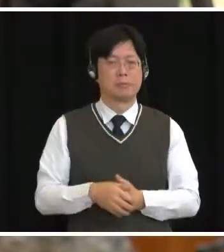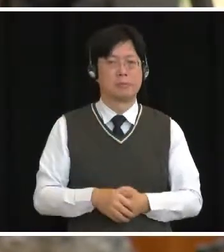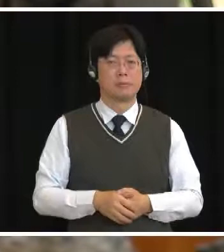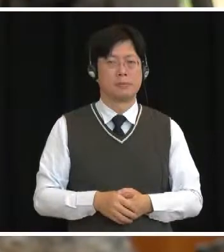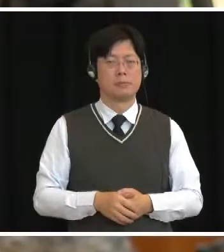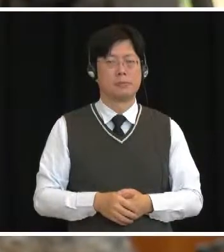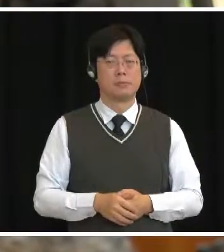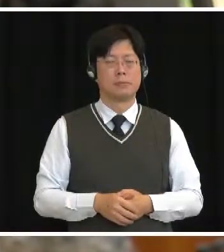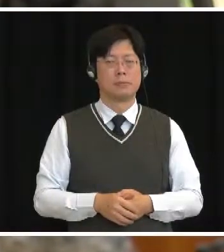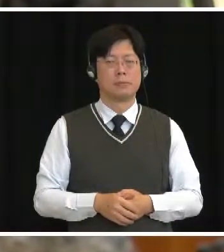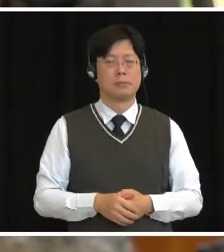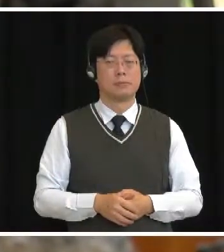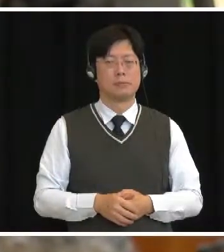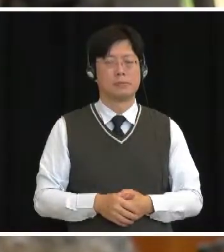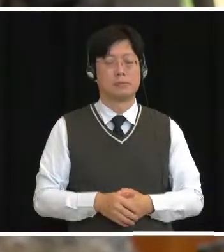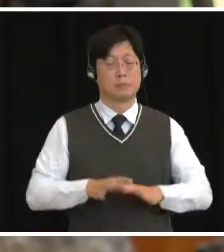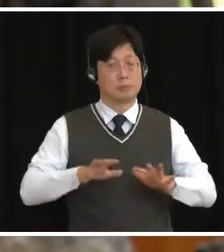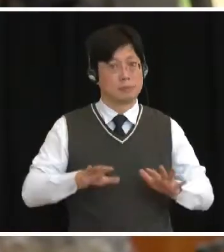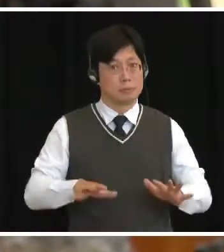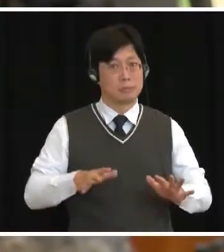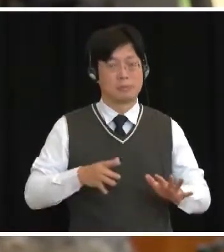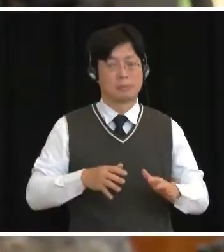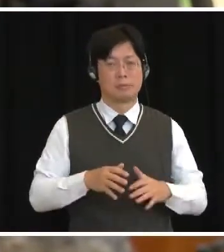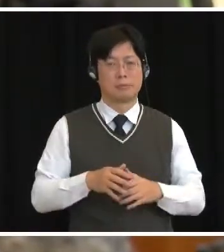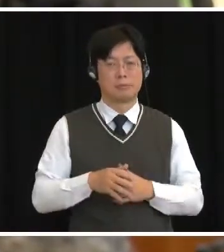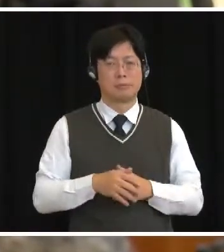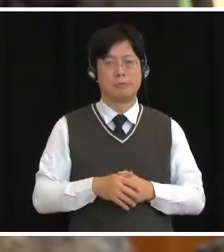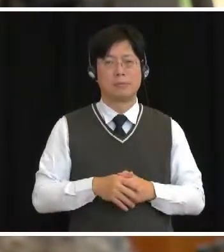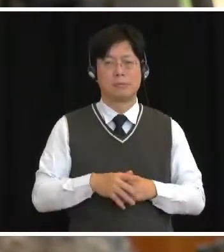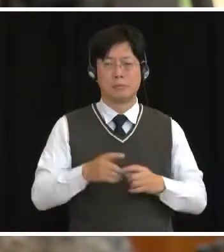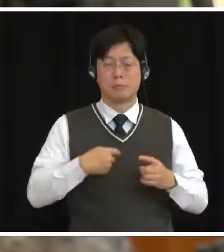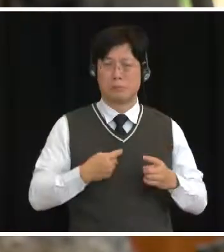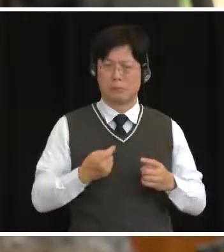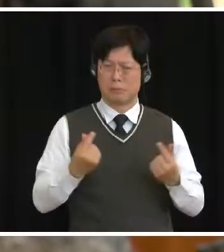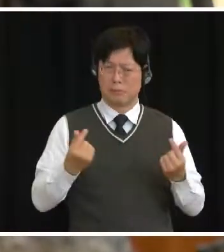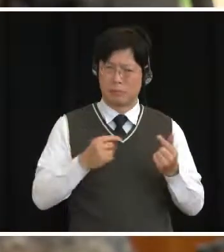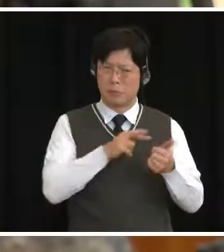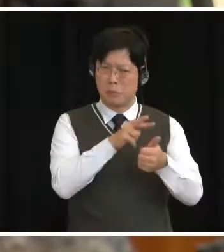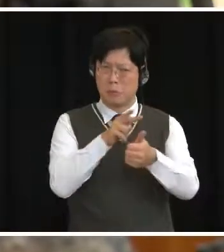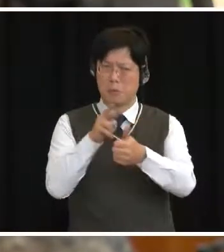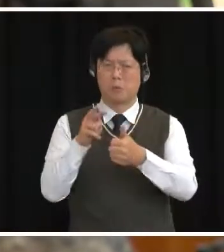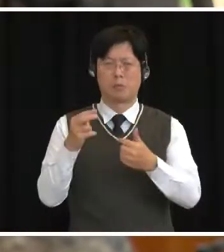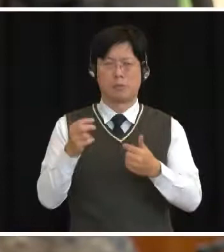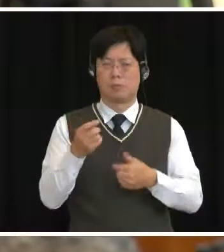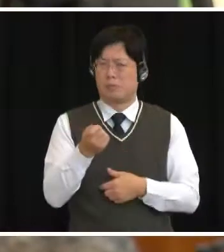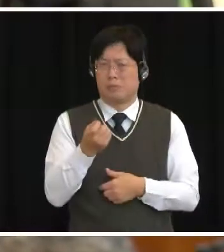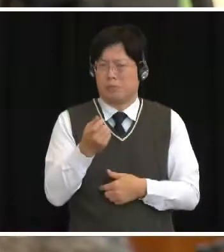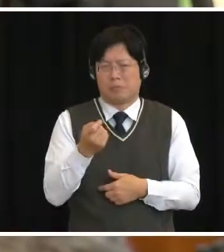33.8% of the respondents approved of the idea.